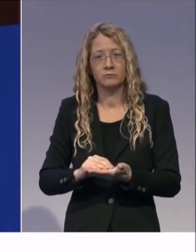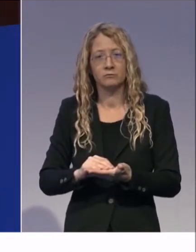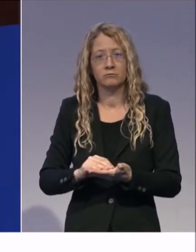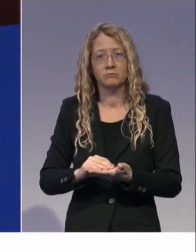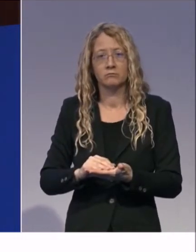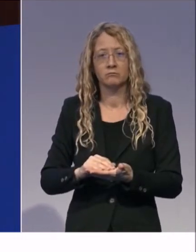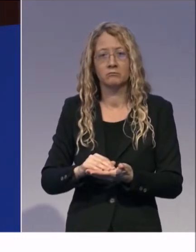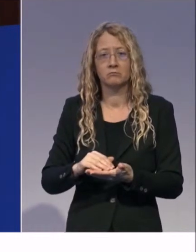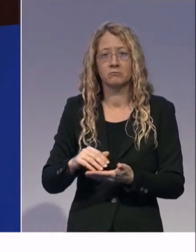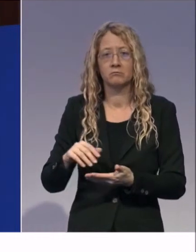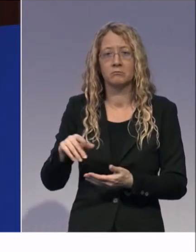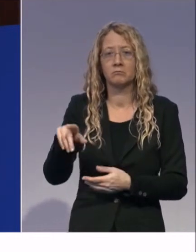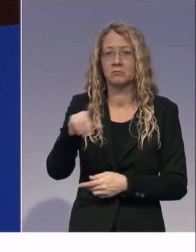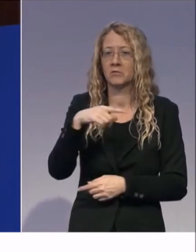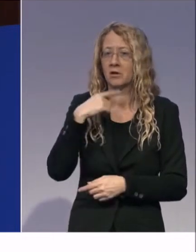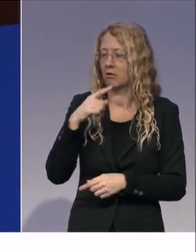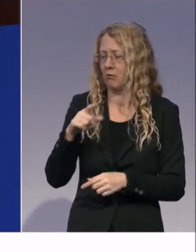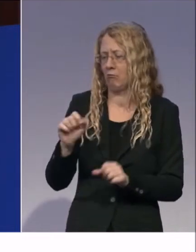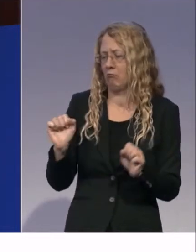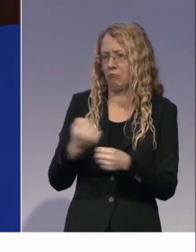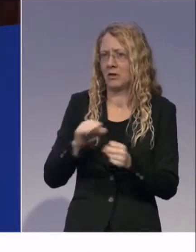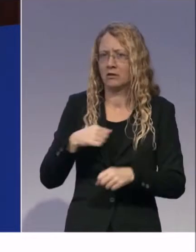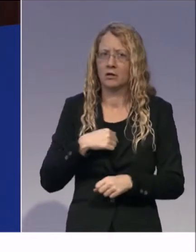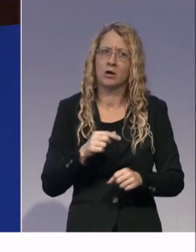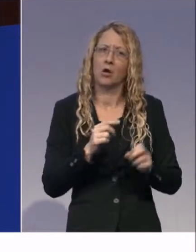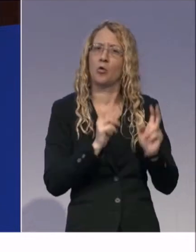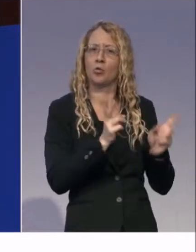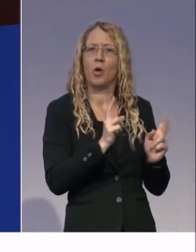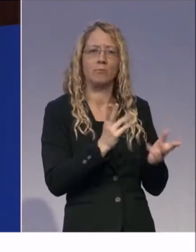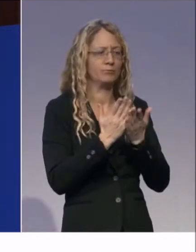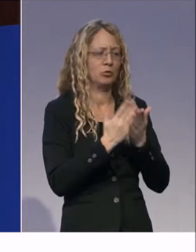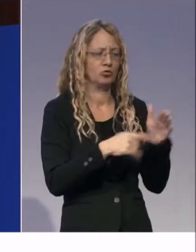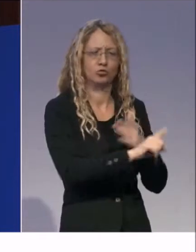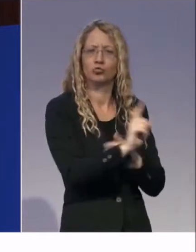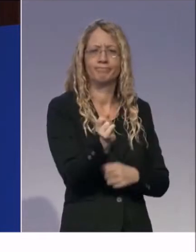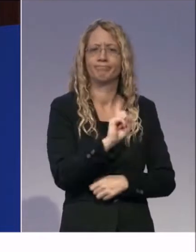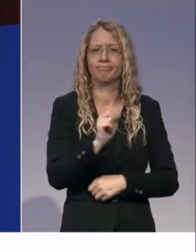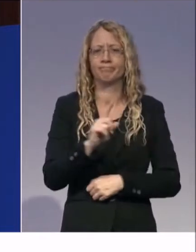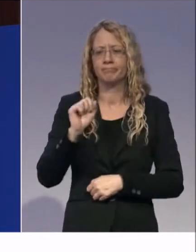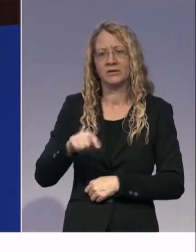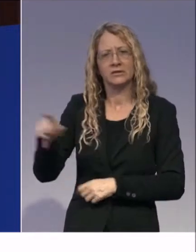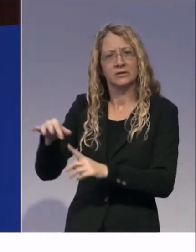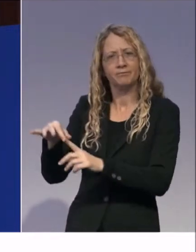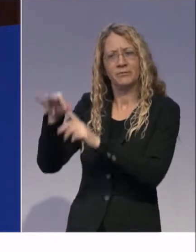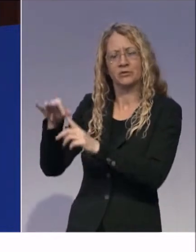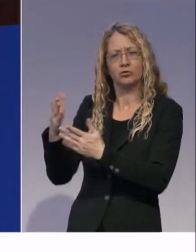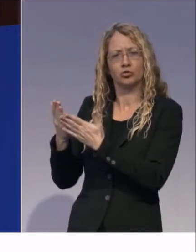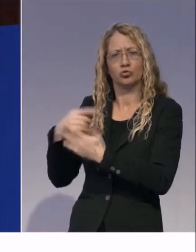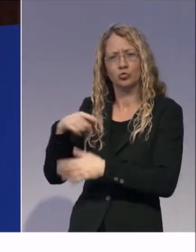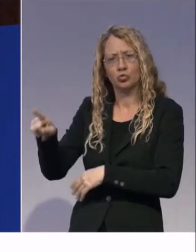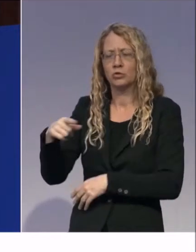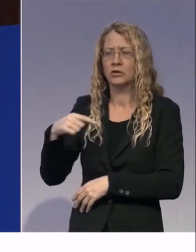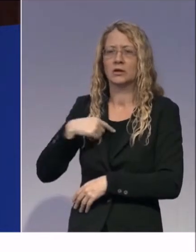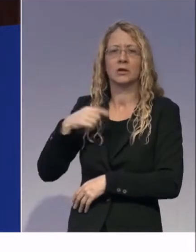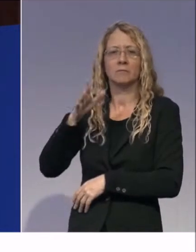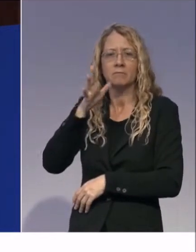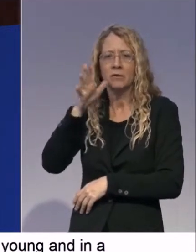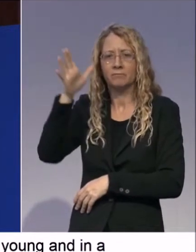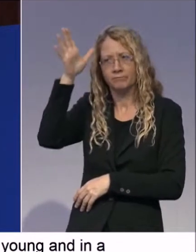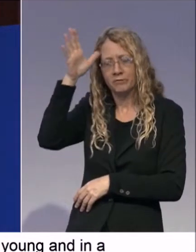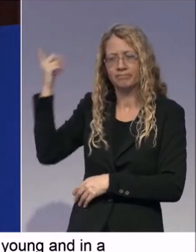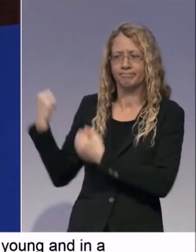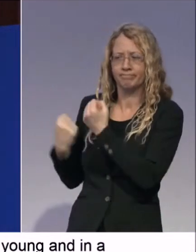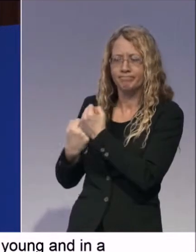And it required a fight that my parents did, and I joined them on